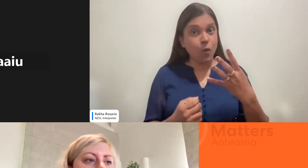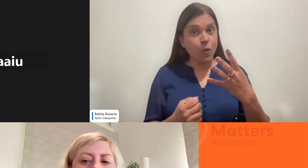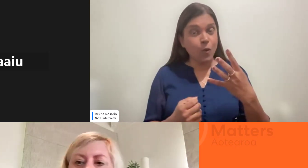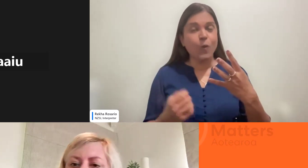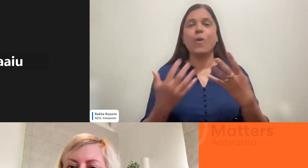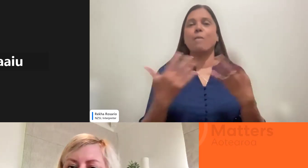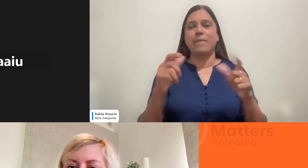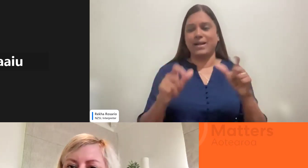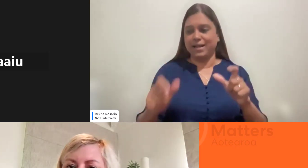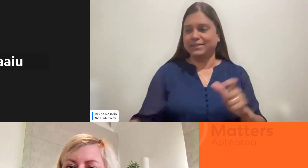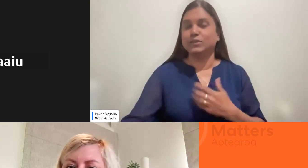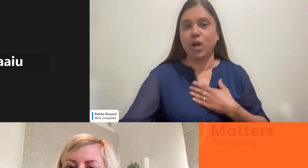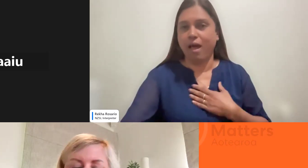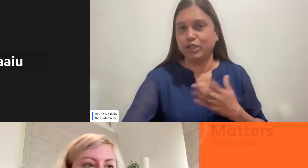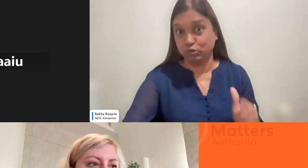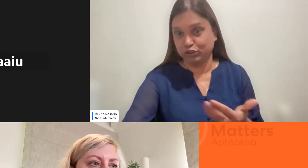introduce.